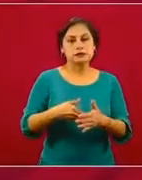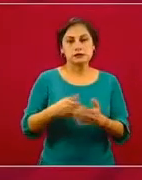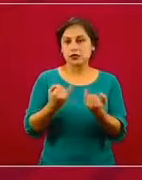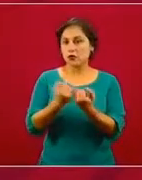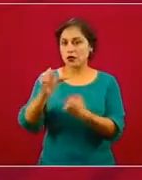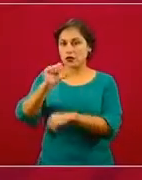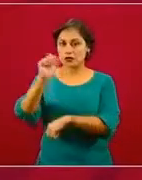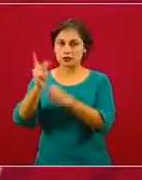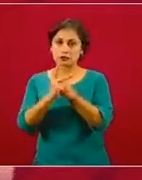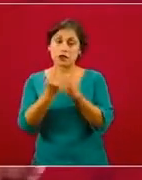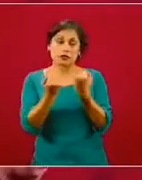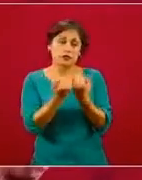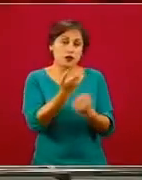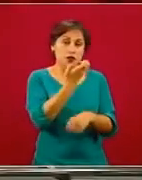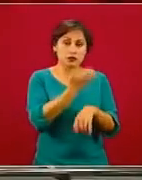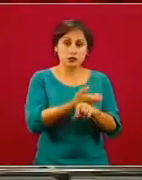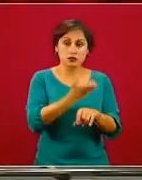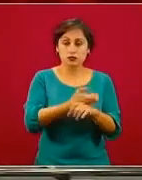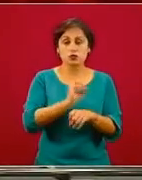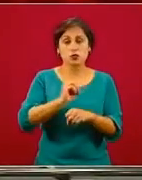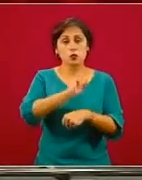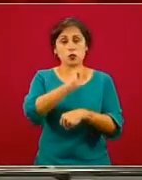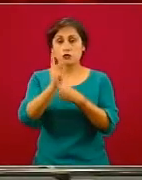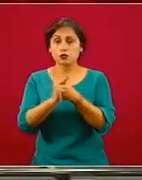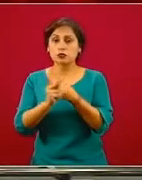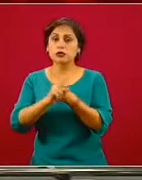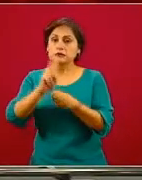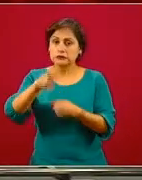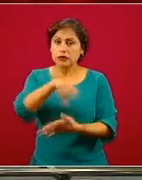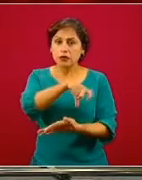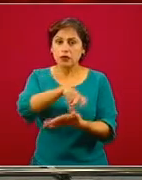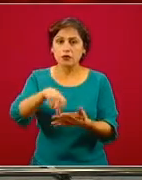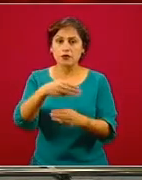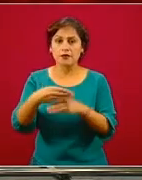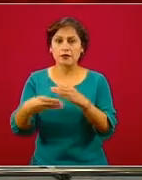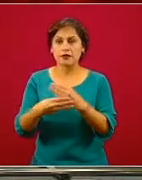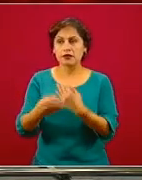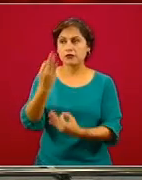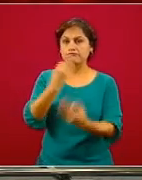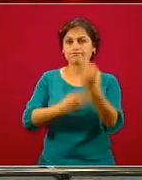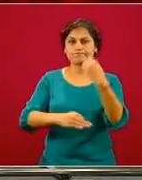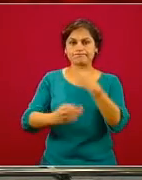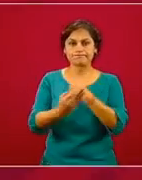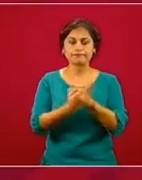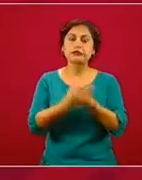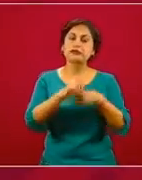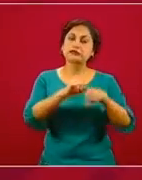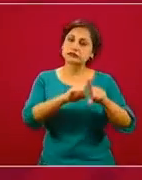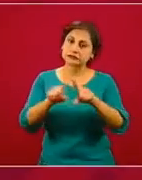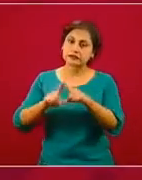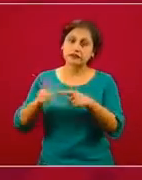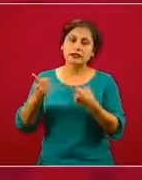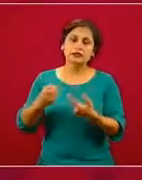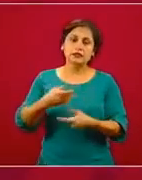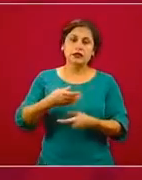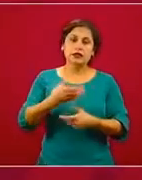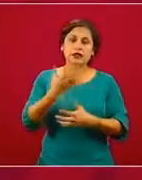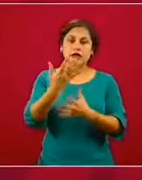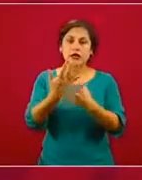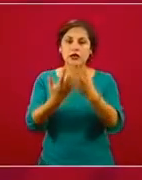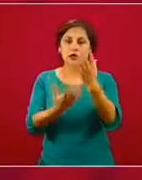that are not receiving their equipment, those are cases from 2 months ago, and they are related to a global scarcity